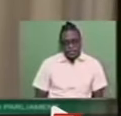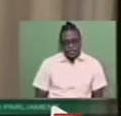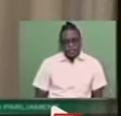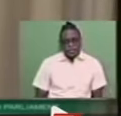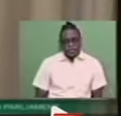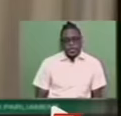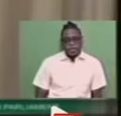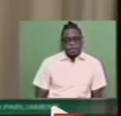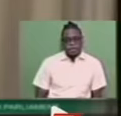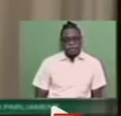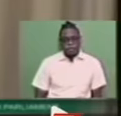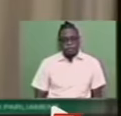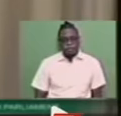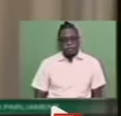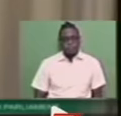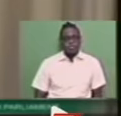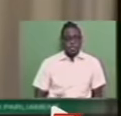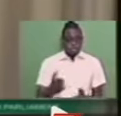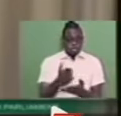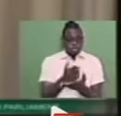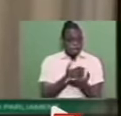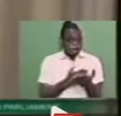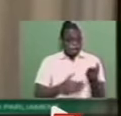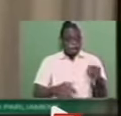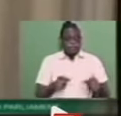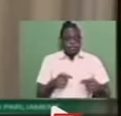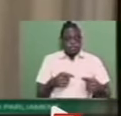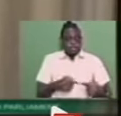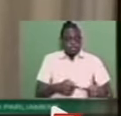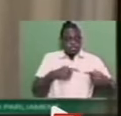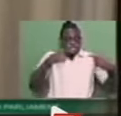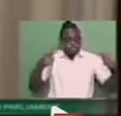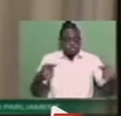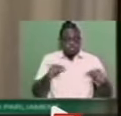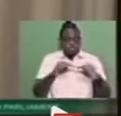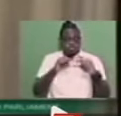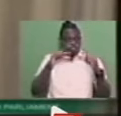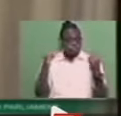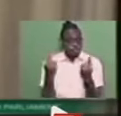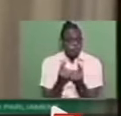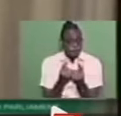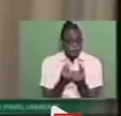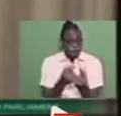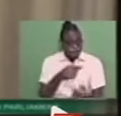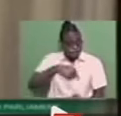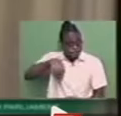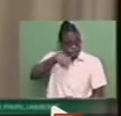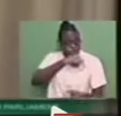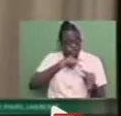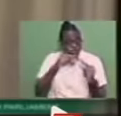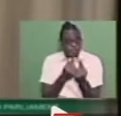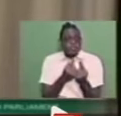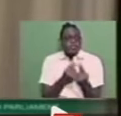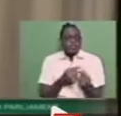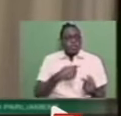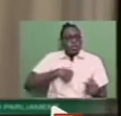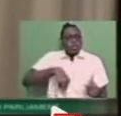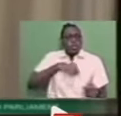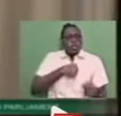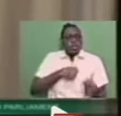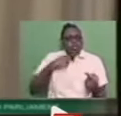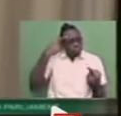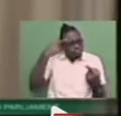Whilst some opposition parties have been wiped out during national elections under COVID measures, here in Trinidad